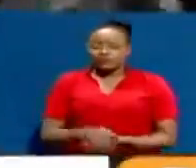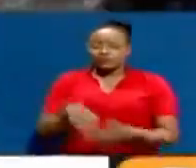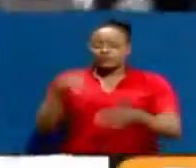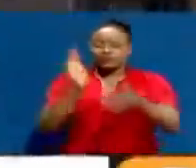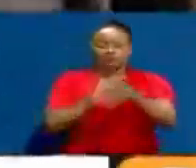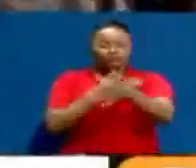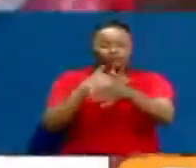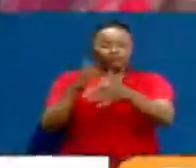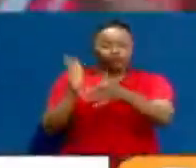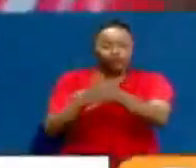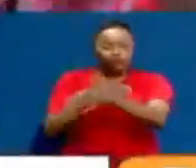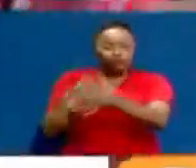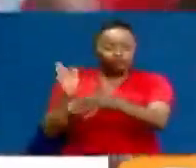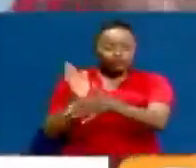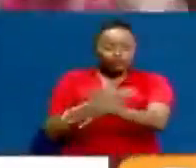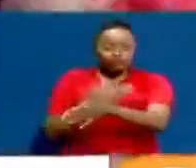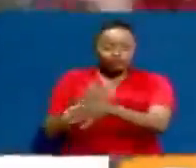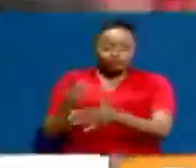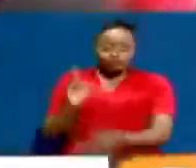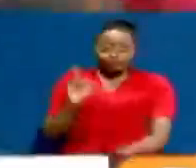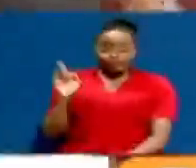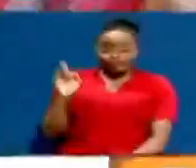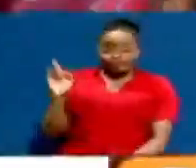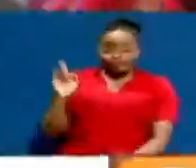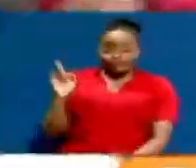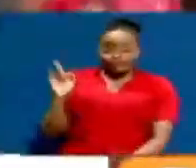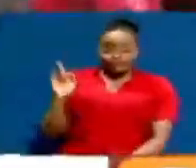Songs and rhythm.